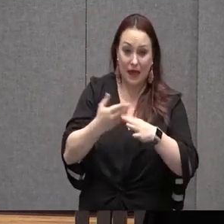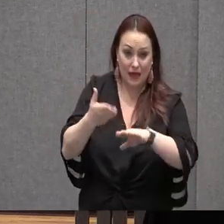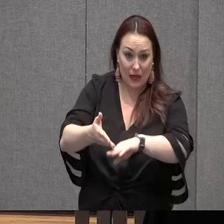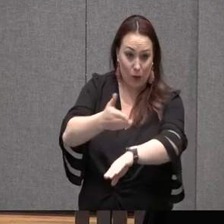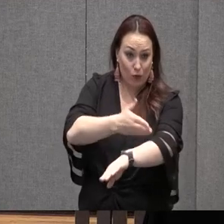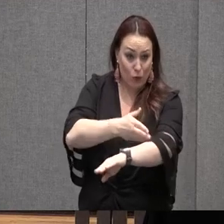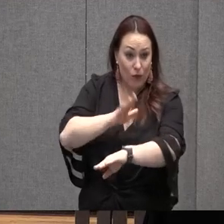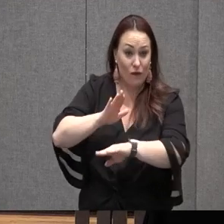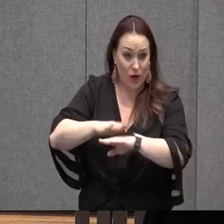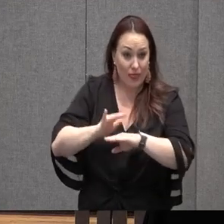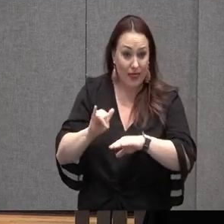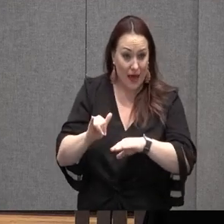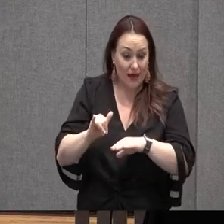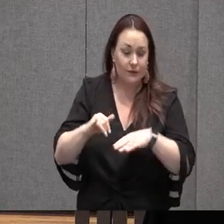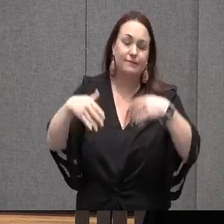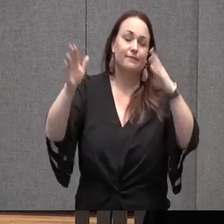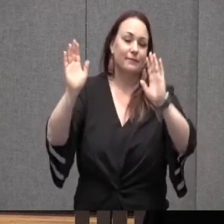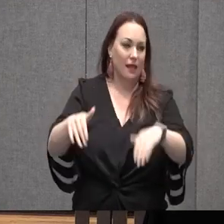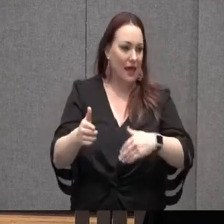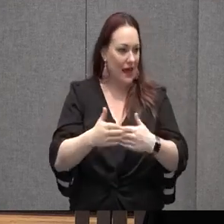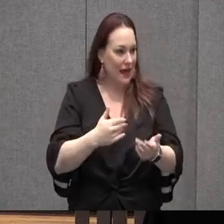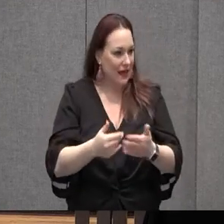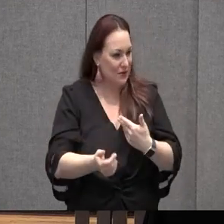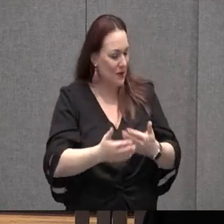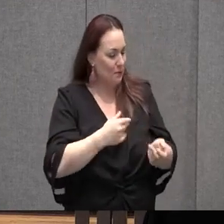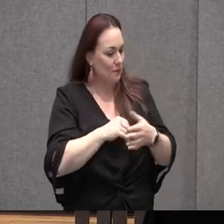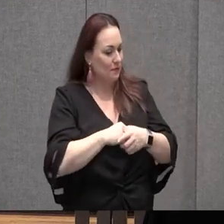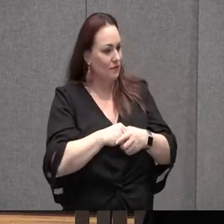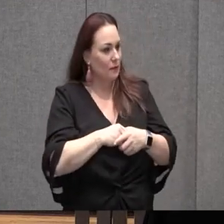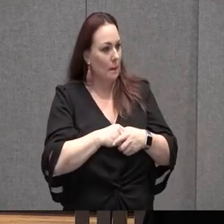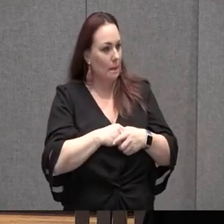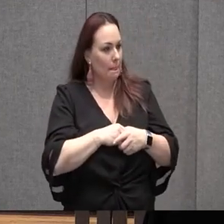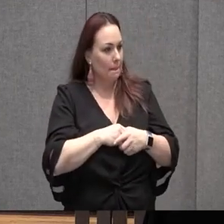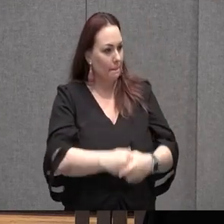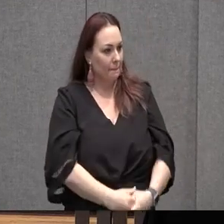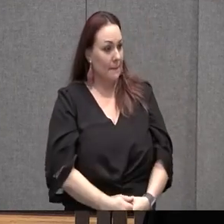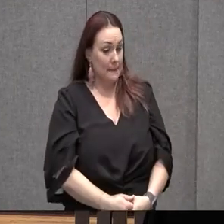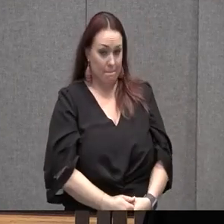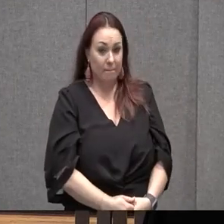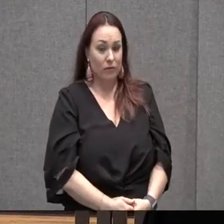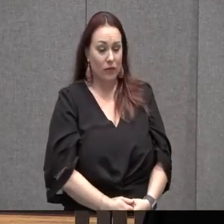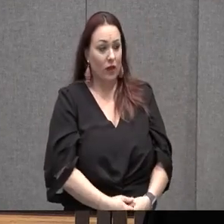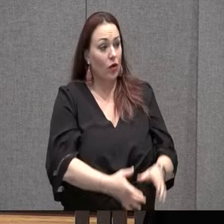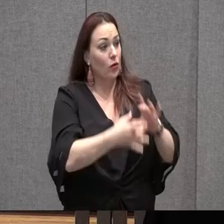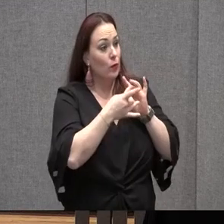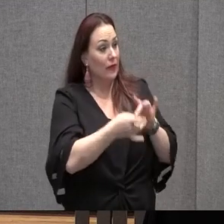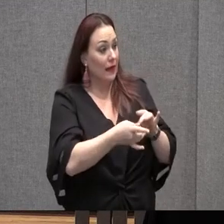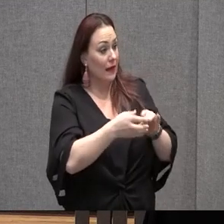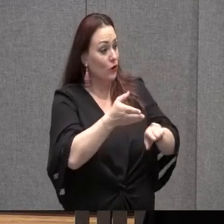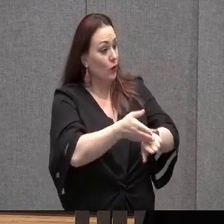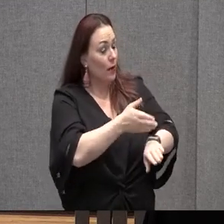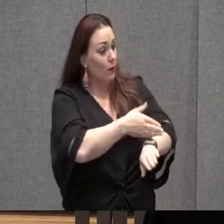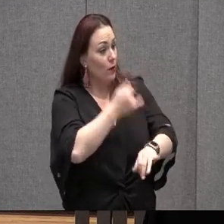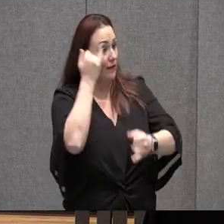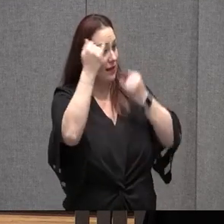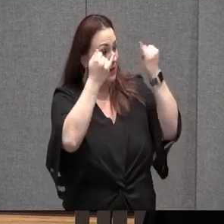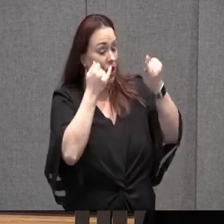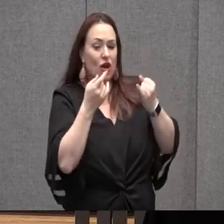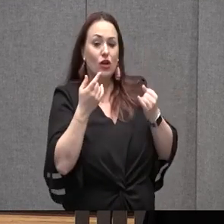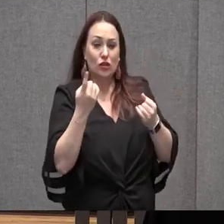improve upon it. Yeah, anyway. So speaking of improving ideas, do you want to build a